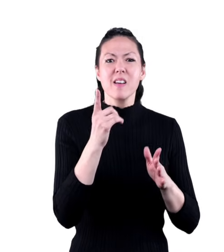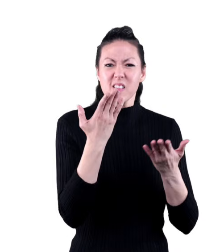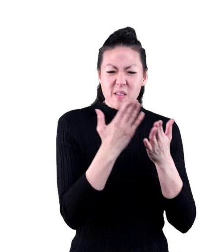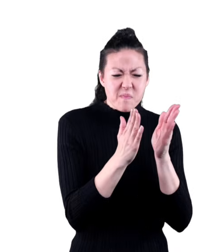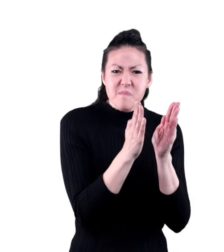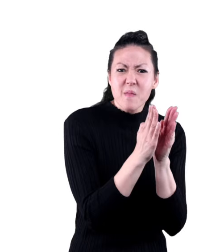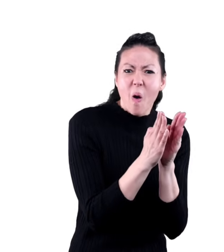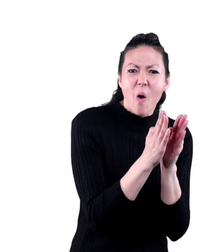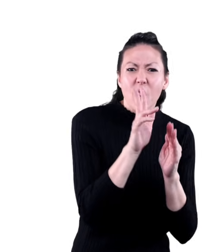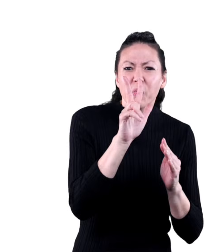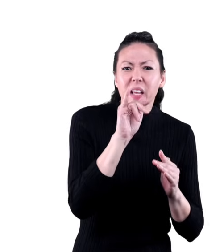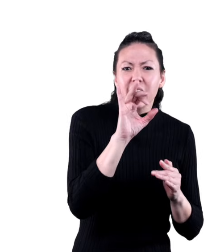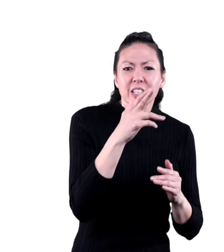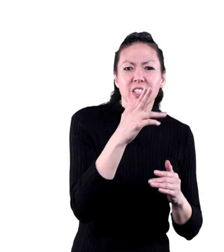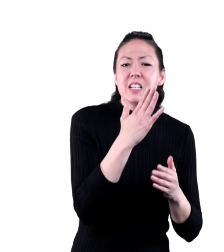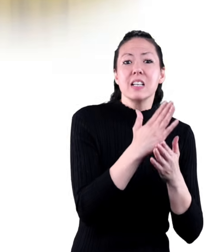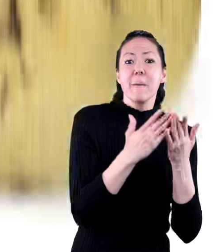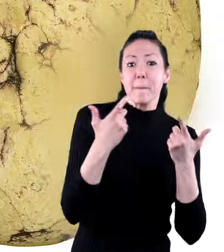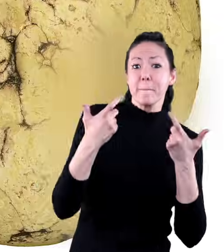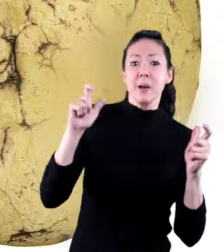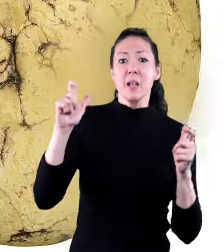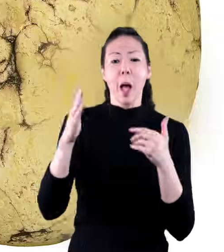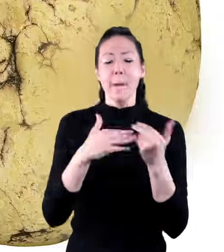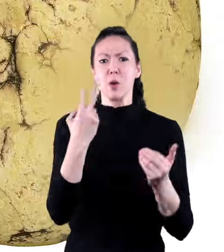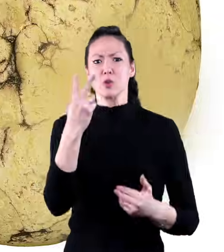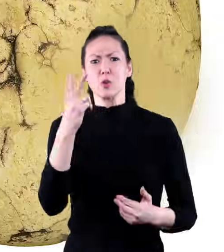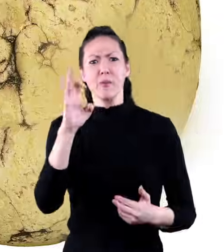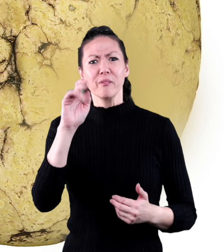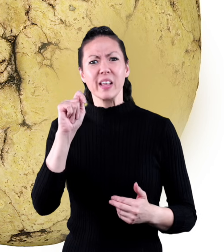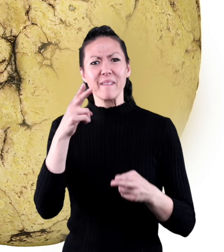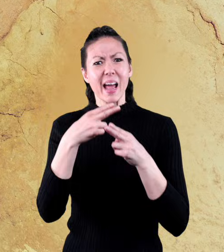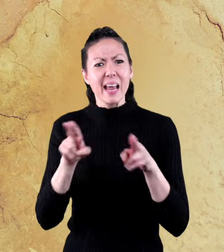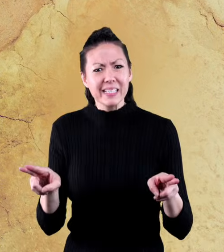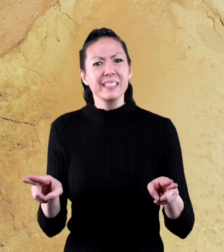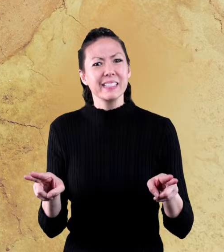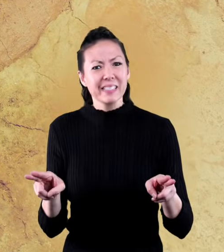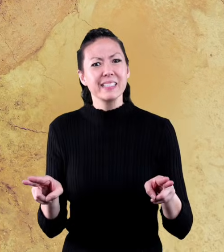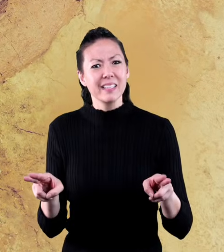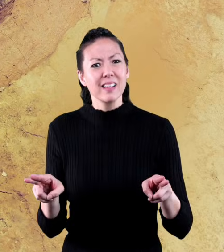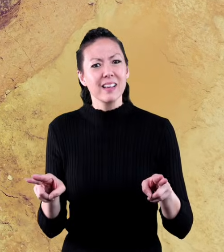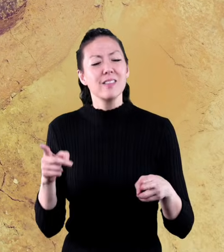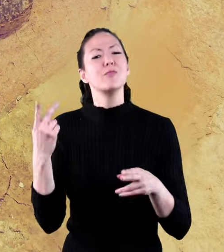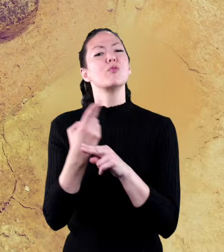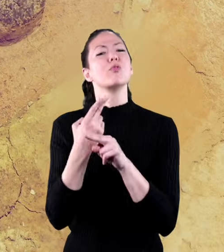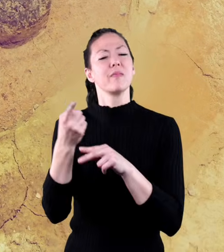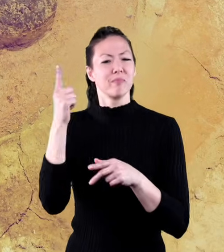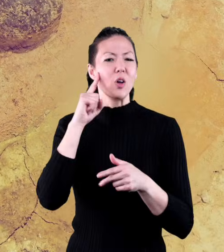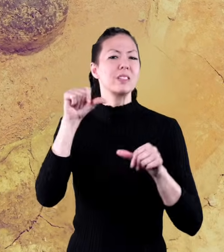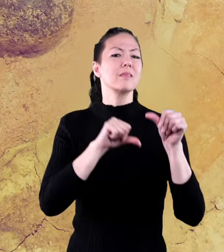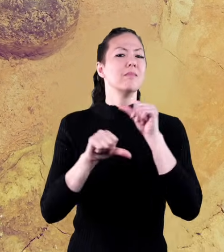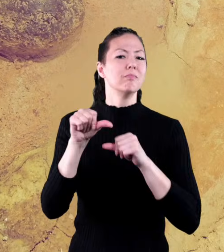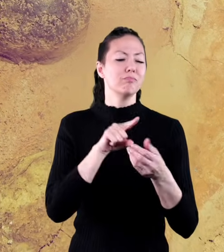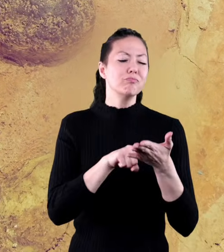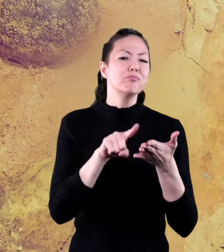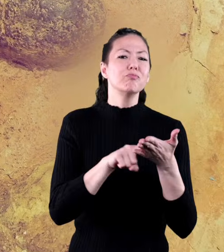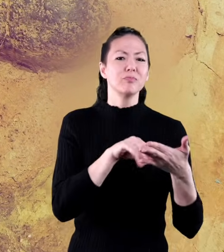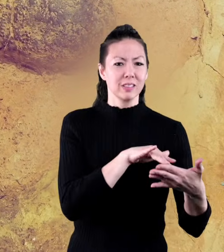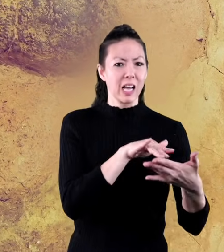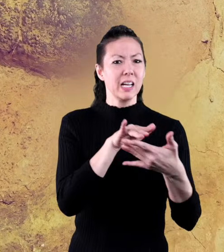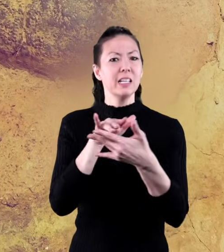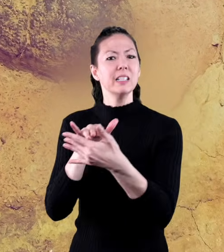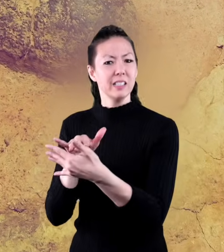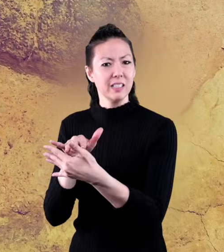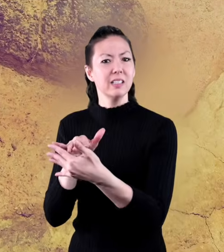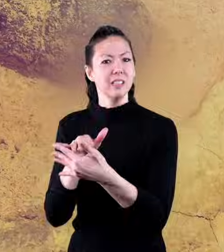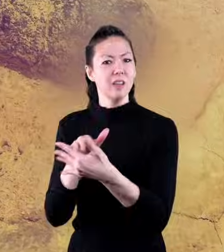small as 3 inches and others are as big as almost 2 feet. These eggs are useful for paleontologists to